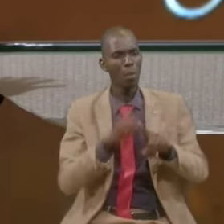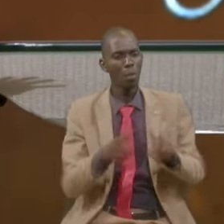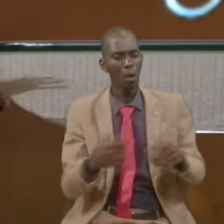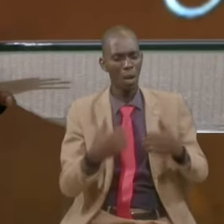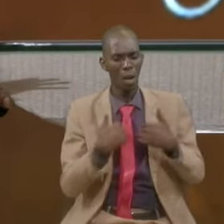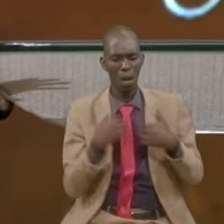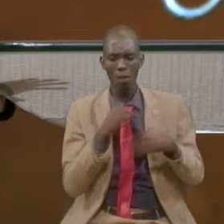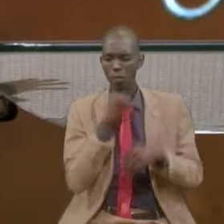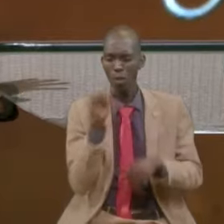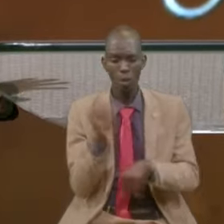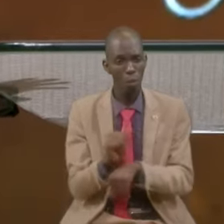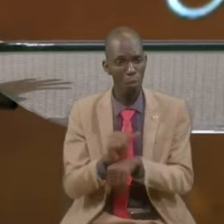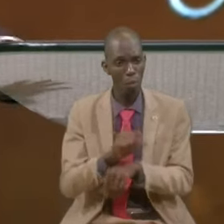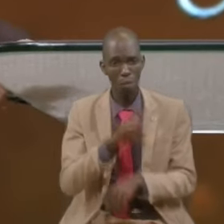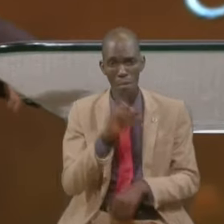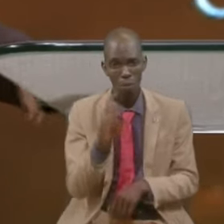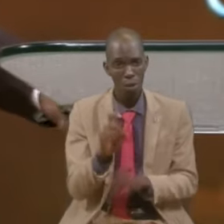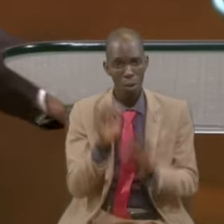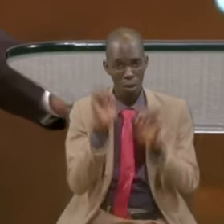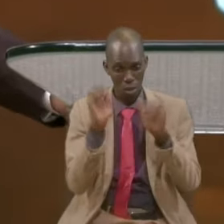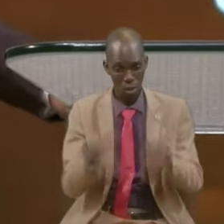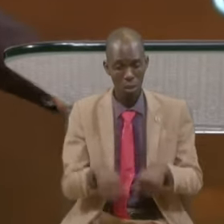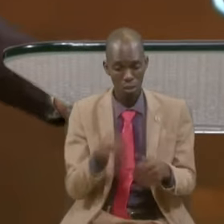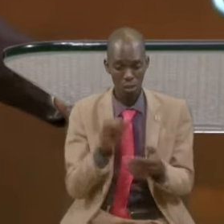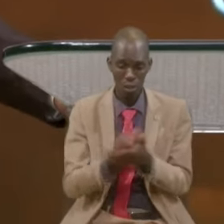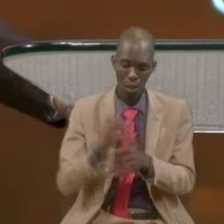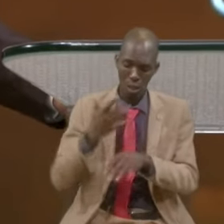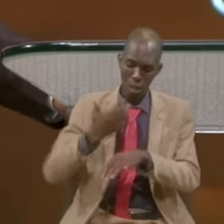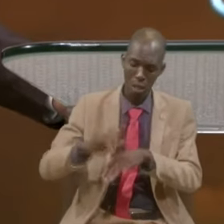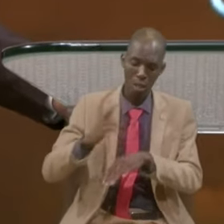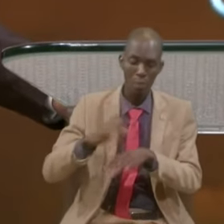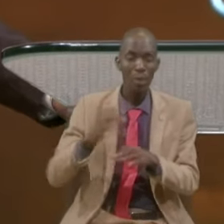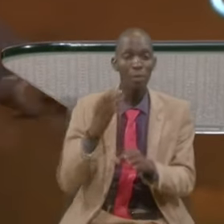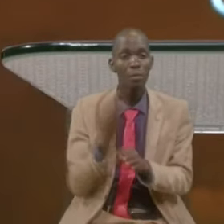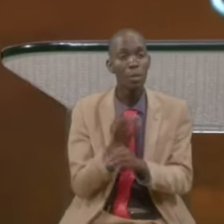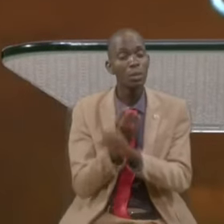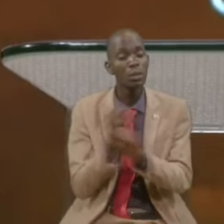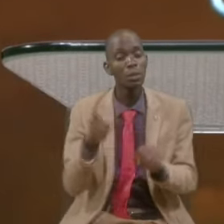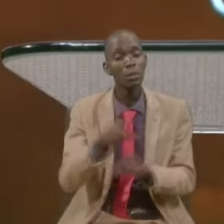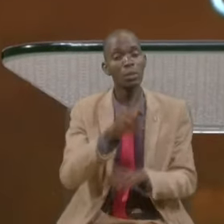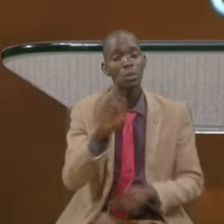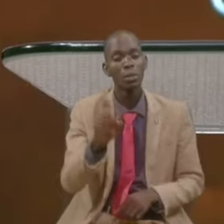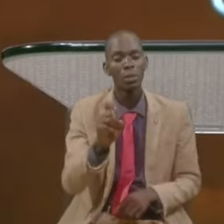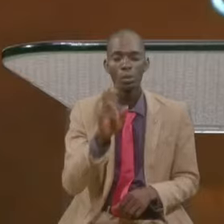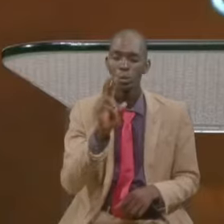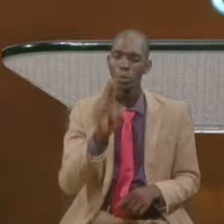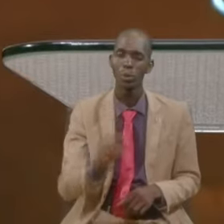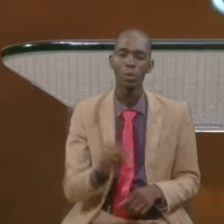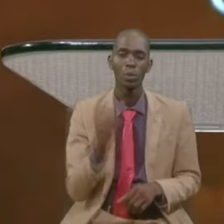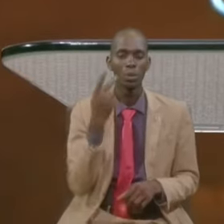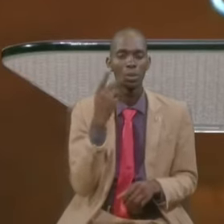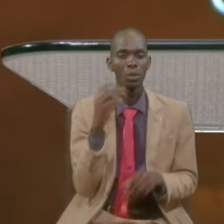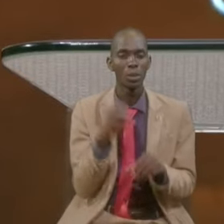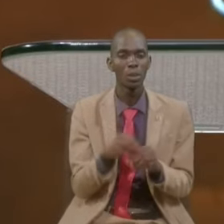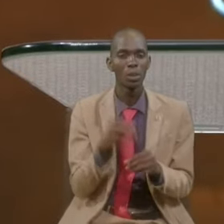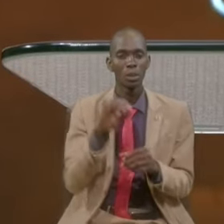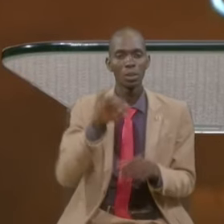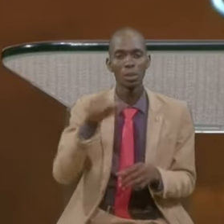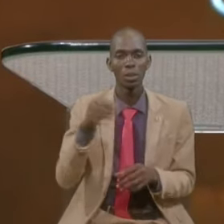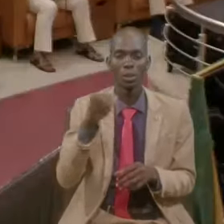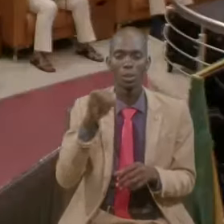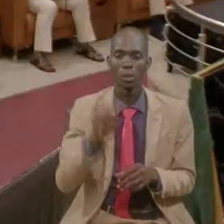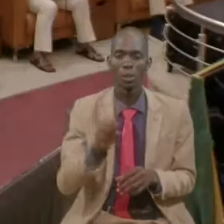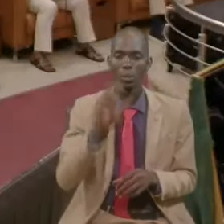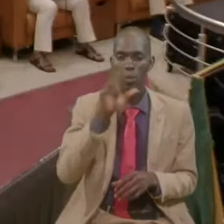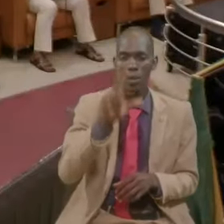Can that faith, empty faith, save him? Look at chapter 3 now, verse